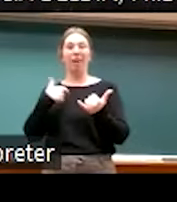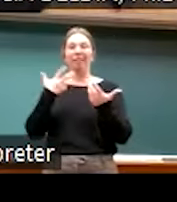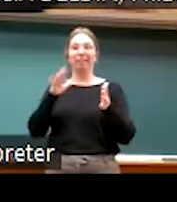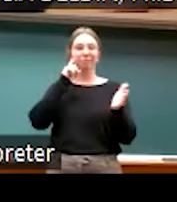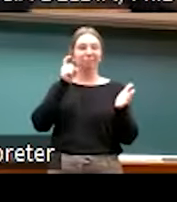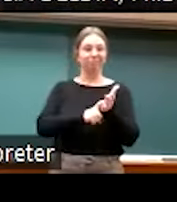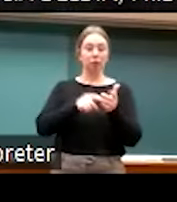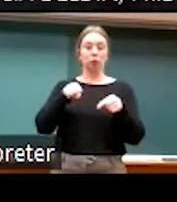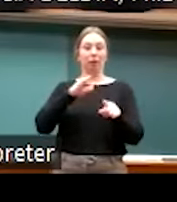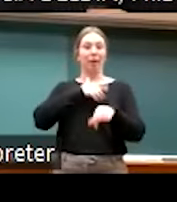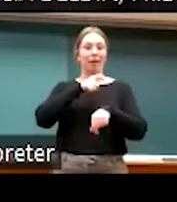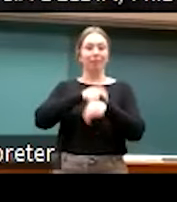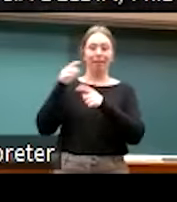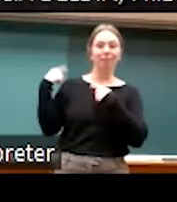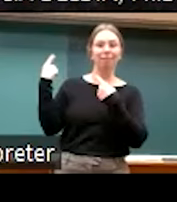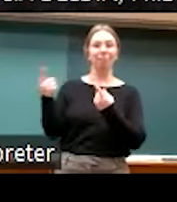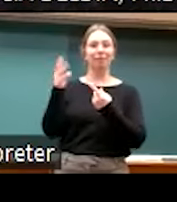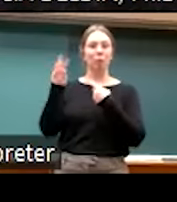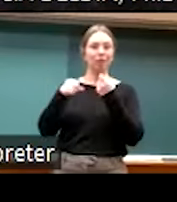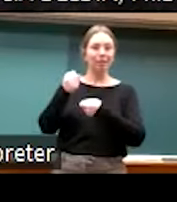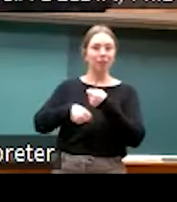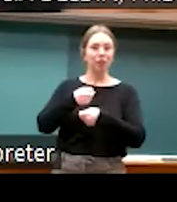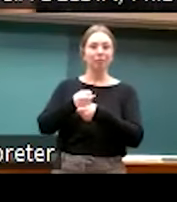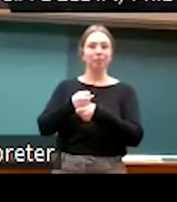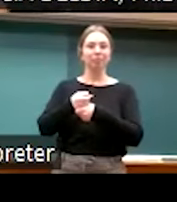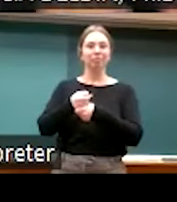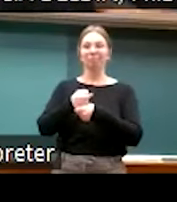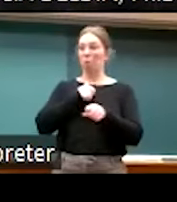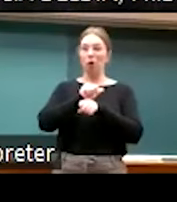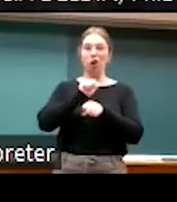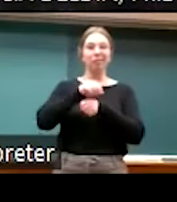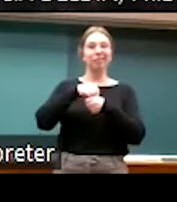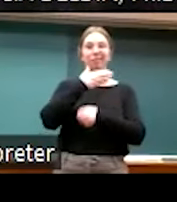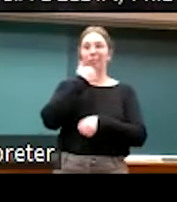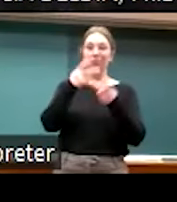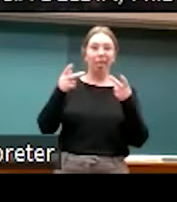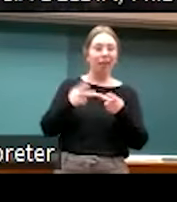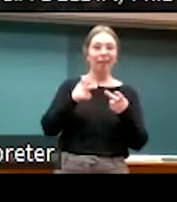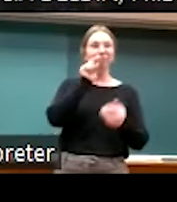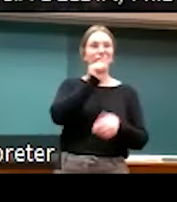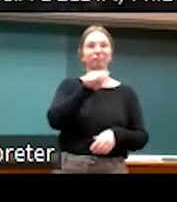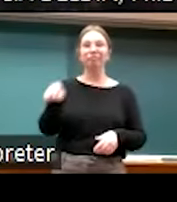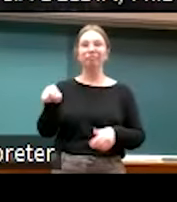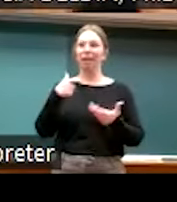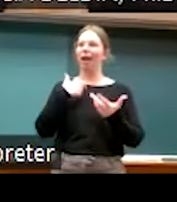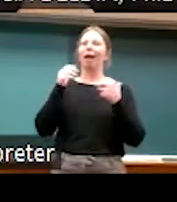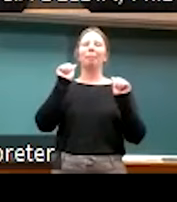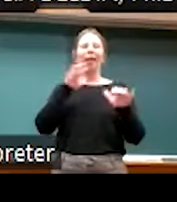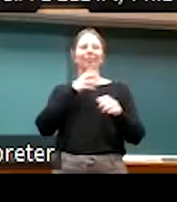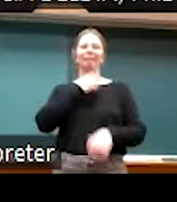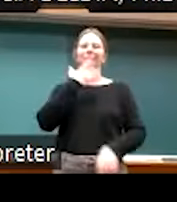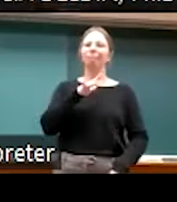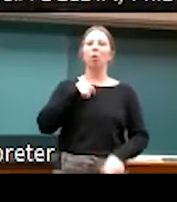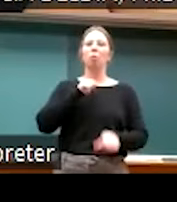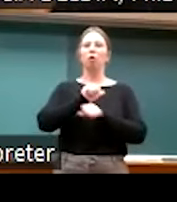time in the, as you heard, the very best places? I've been blessed and fortunate to be in leadership positions. And on my